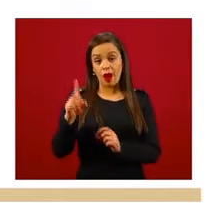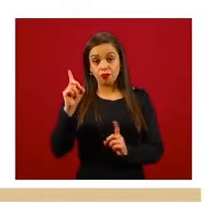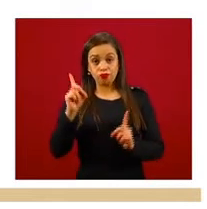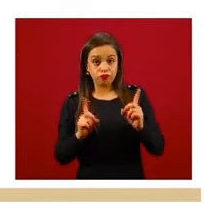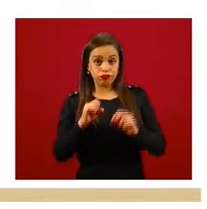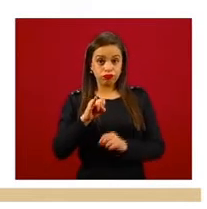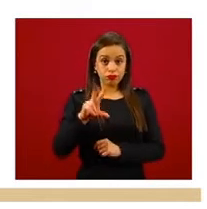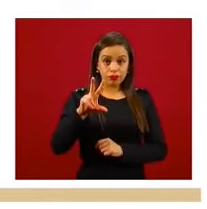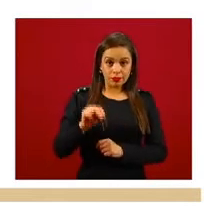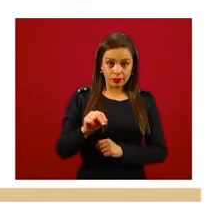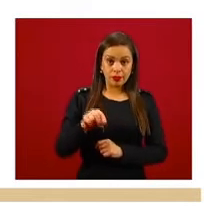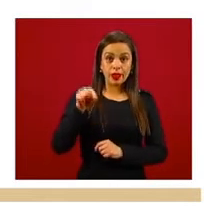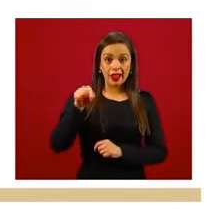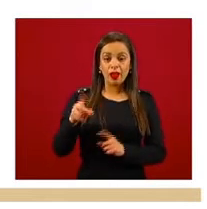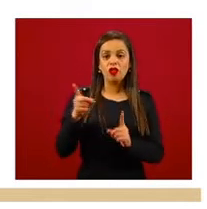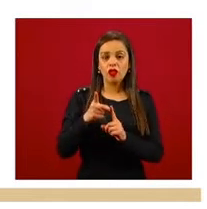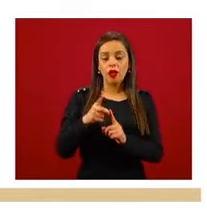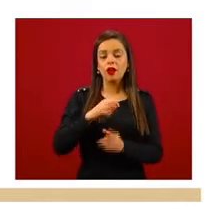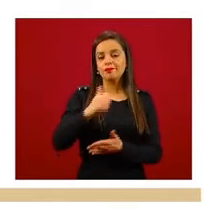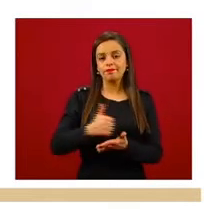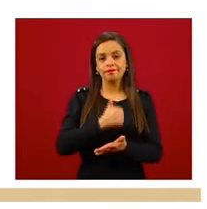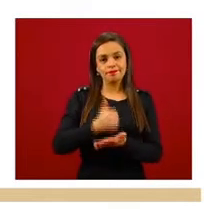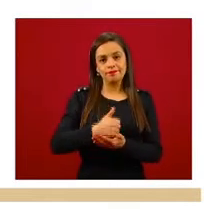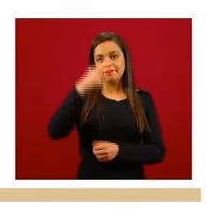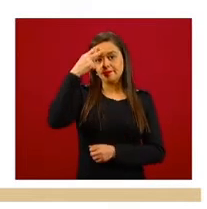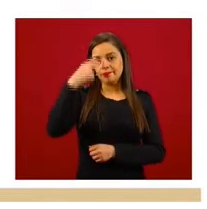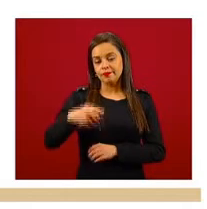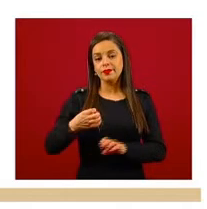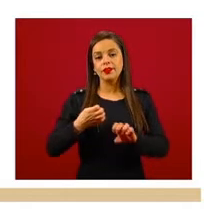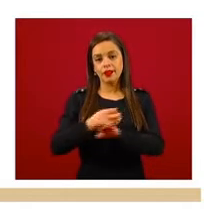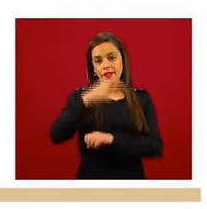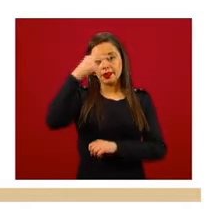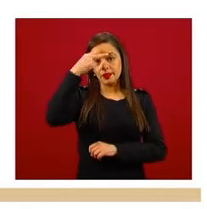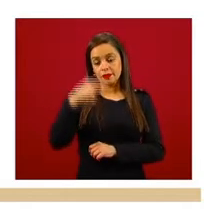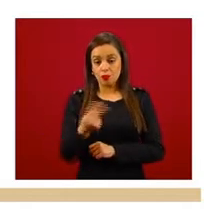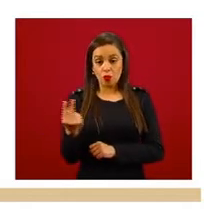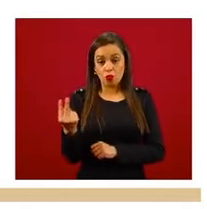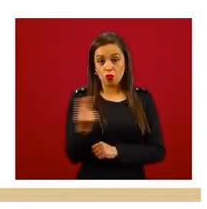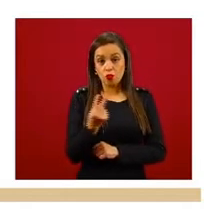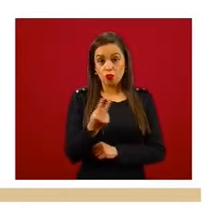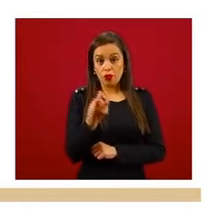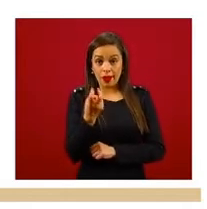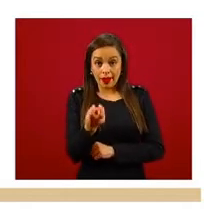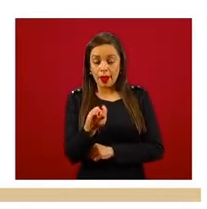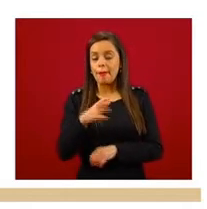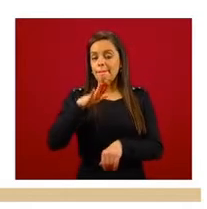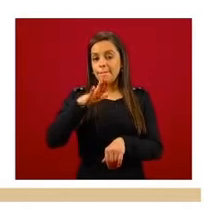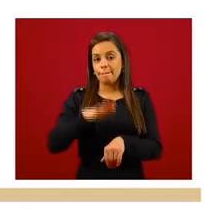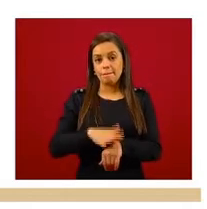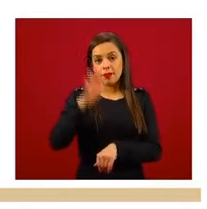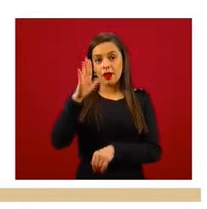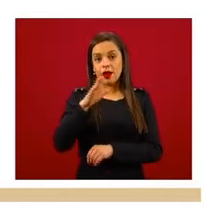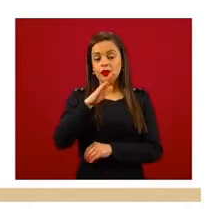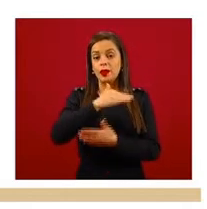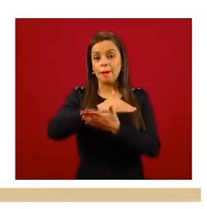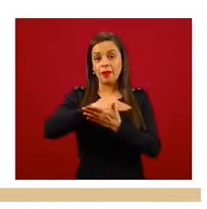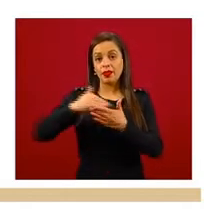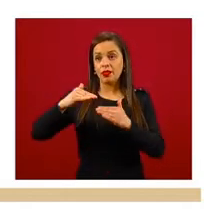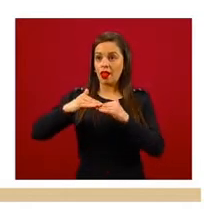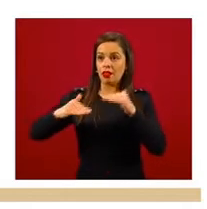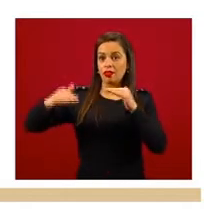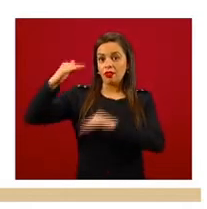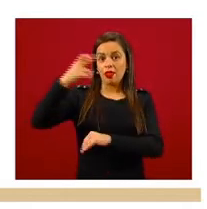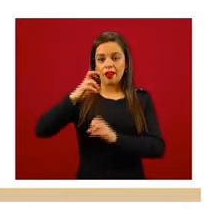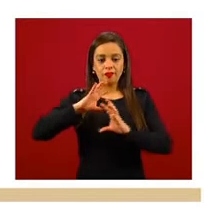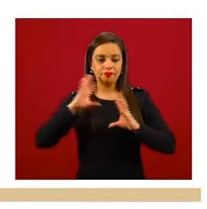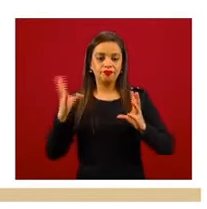cases in yellow are cases that are developed in Mexico City and the state of Mexico. These two